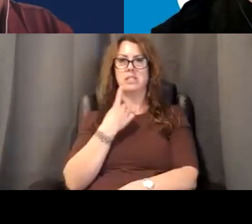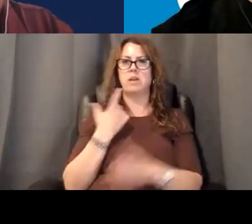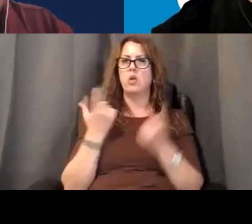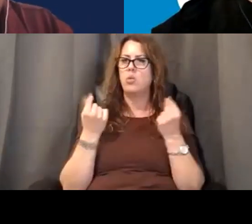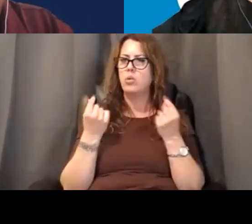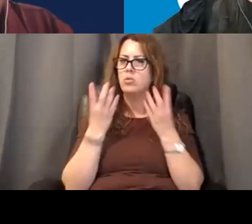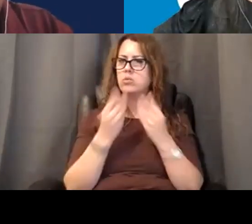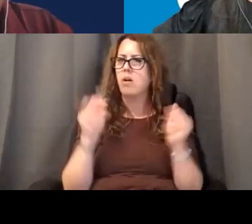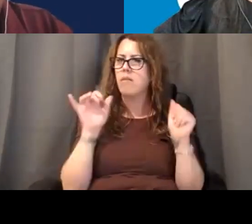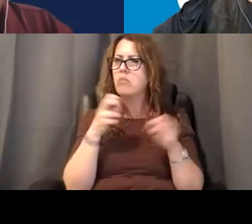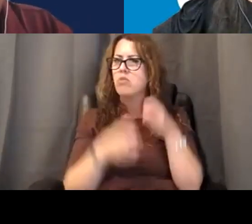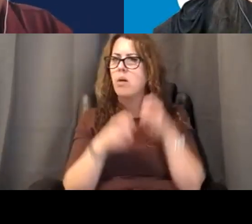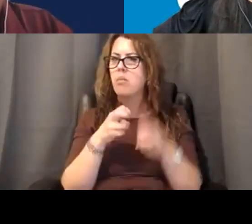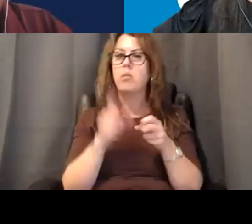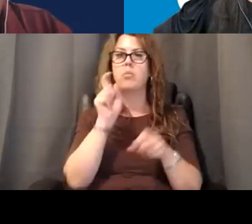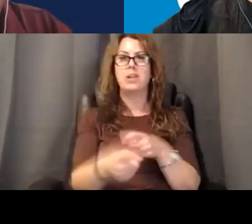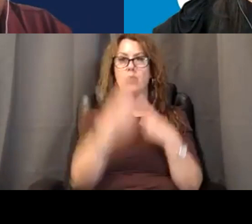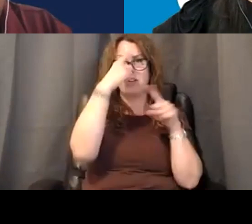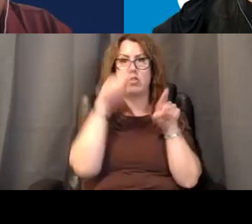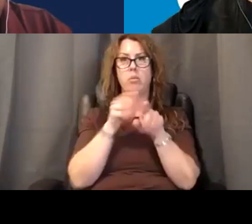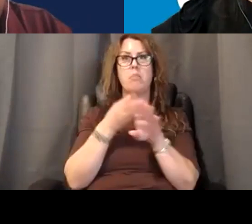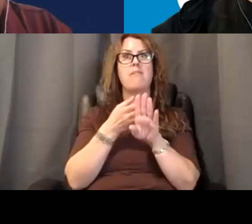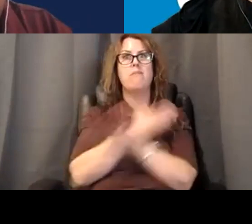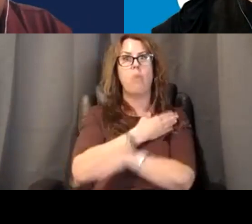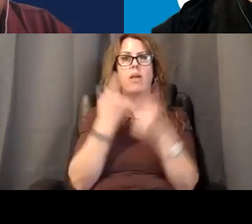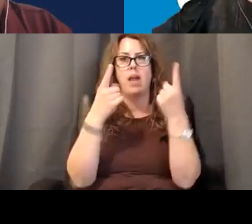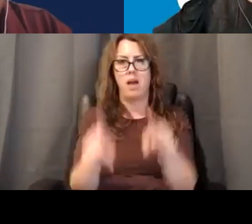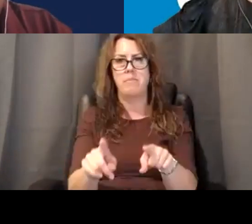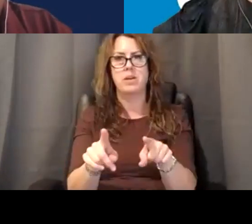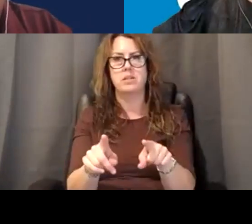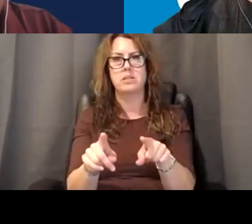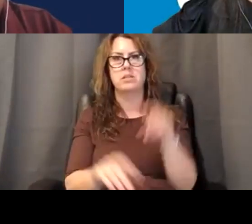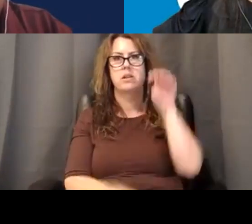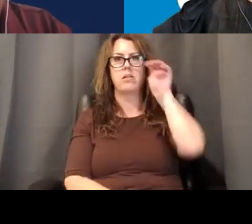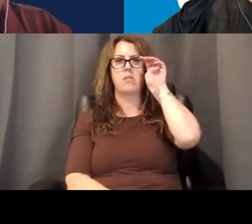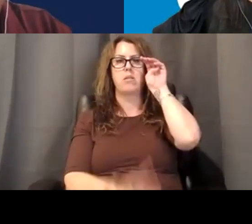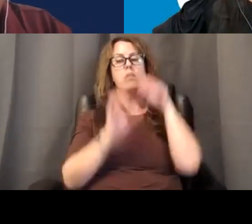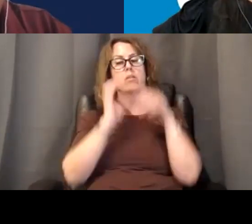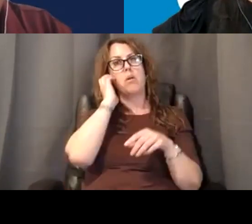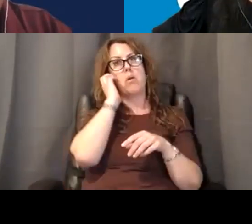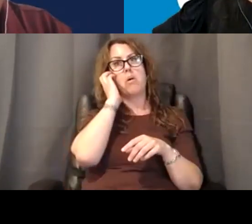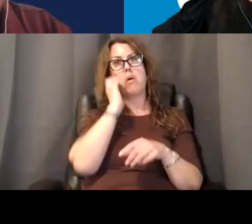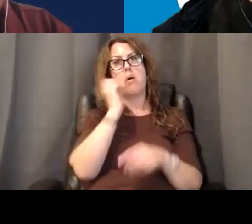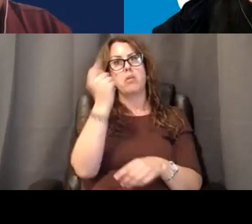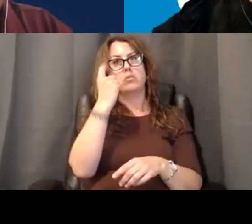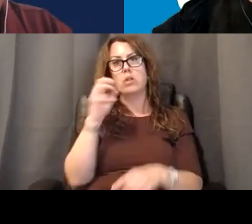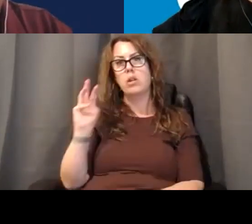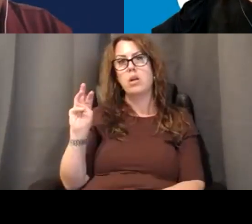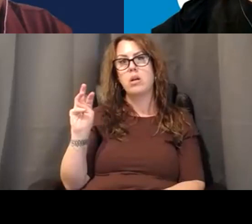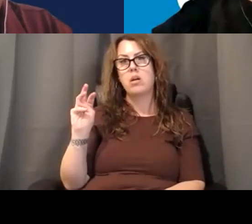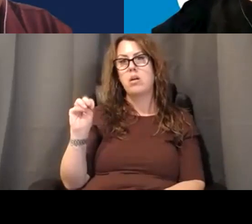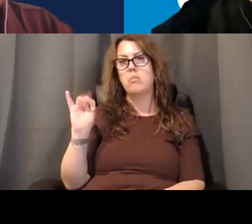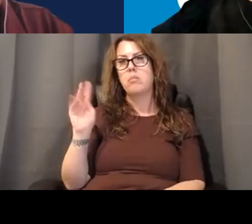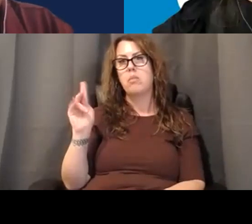come to an agreement before it happens, right? Know that you'll get there. There will be that moment that Mike says something that I'm